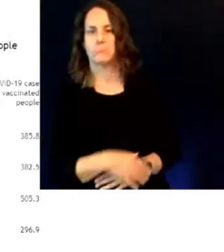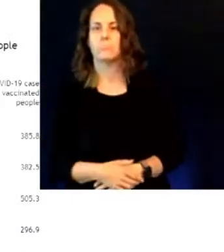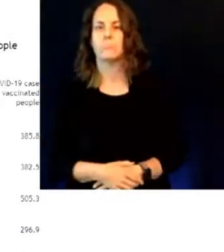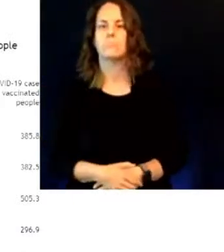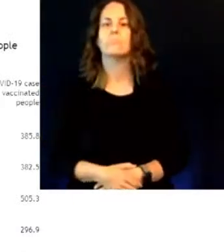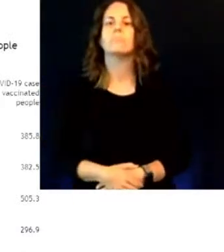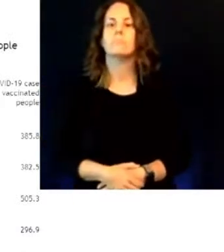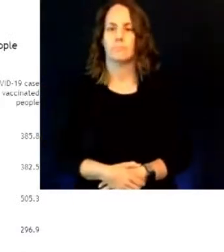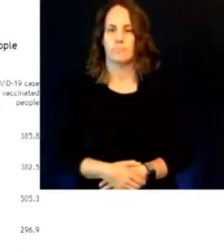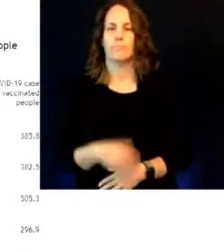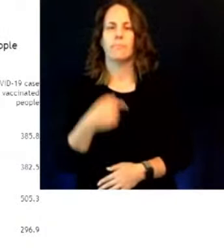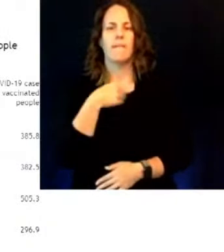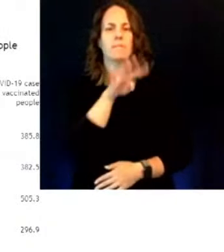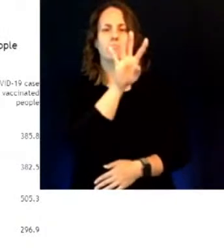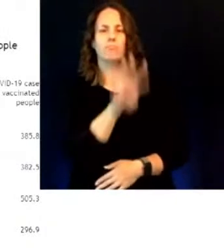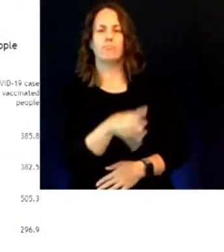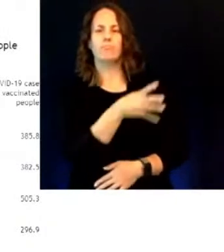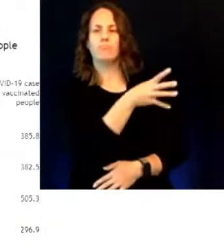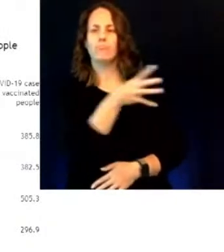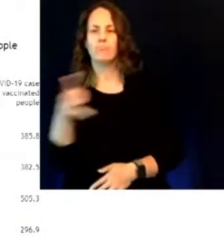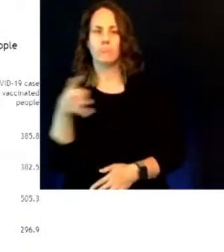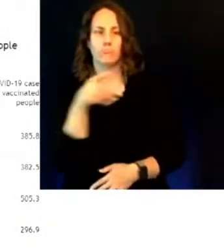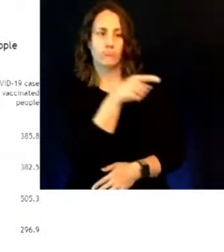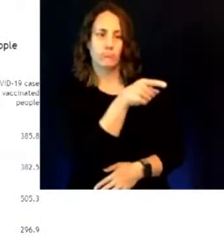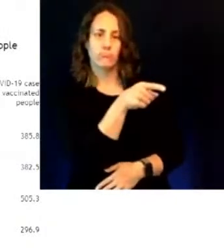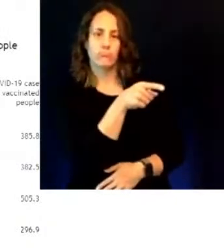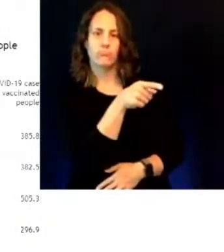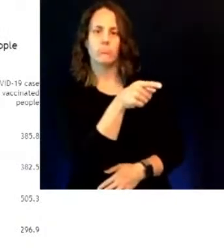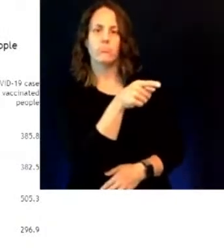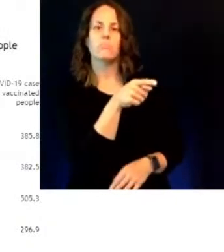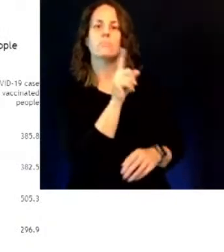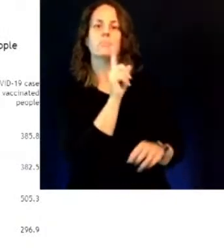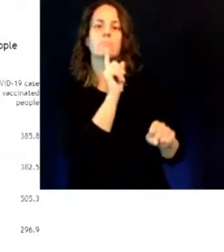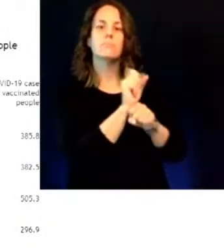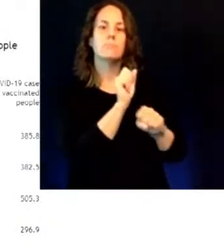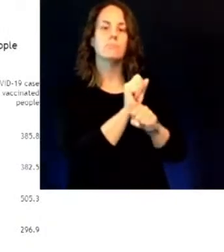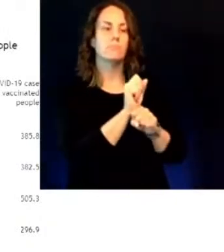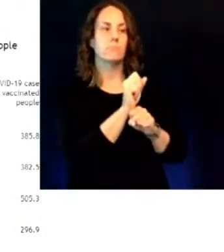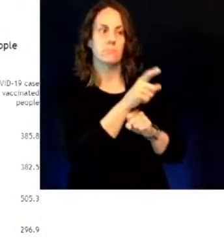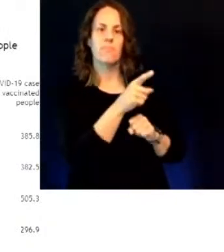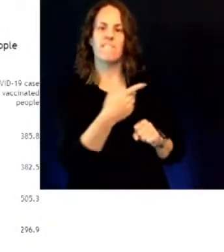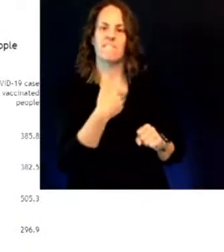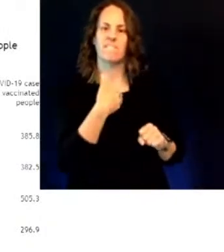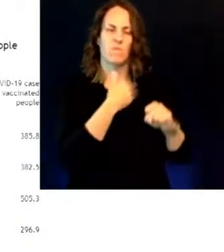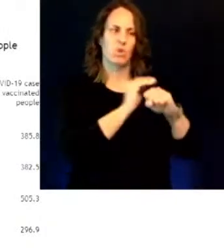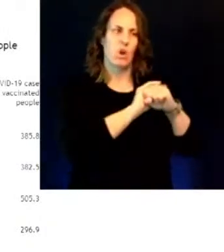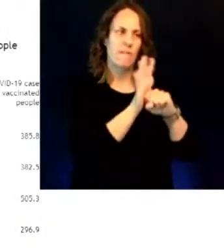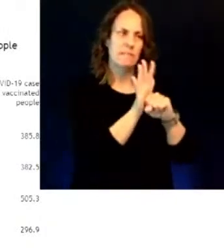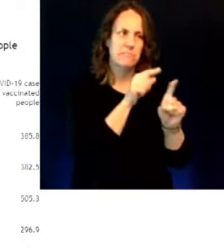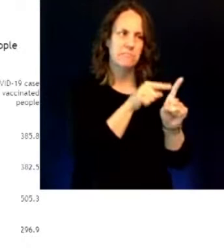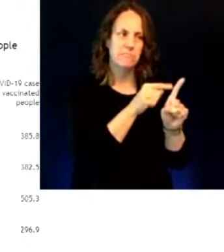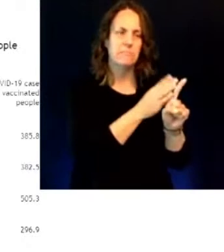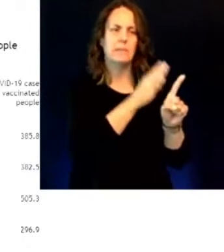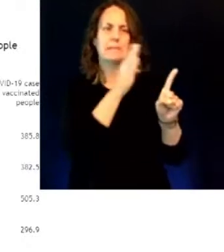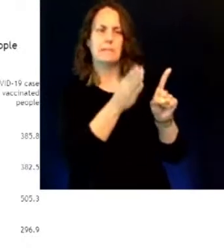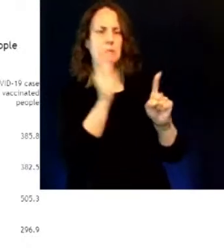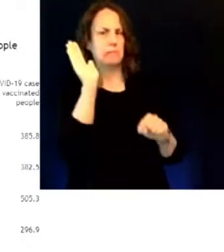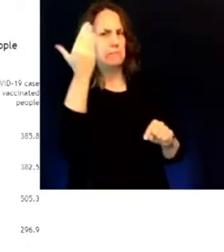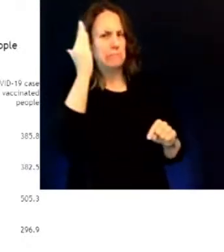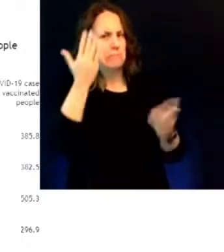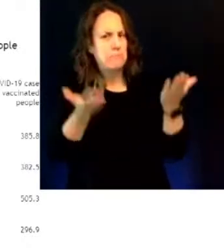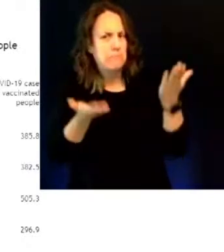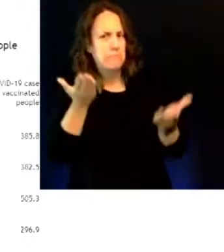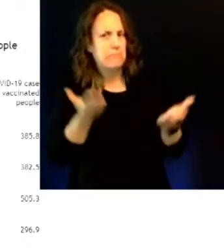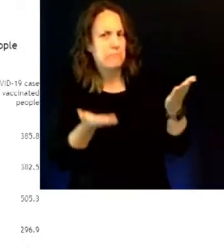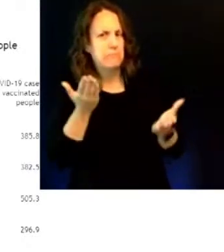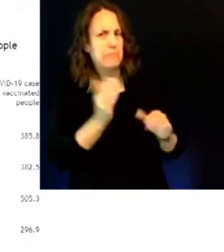confirmed and probable cases per 100,000 fully vaccinated or not fully vaccinated people. And you can see cases,